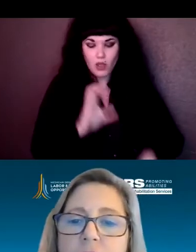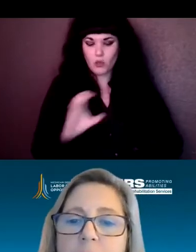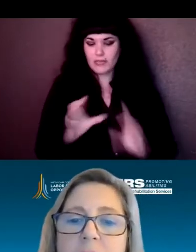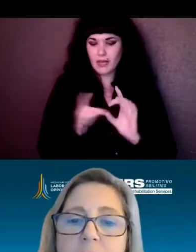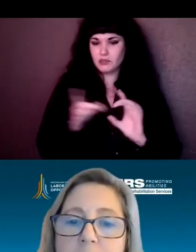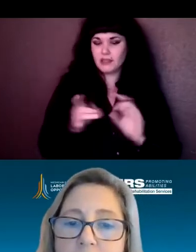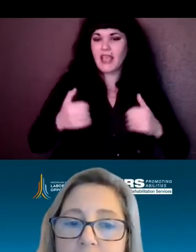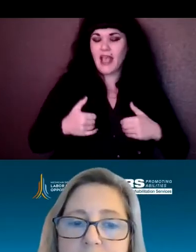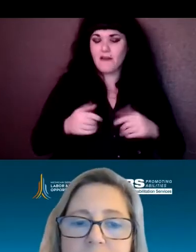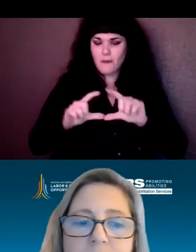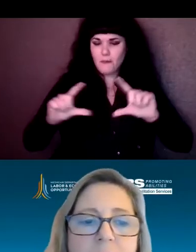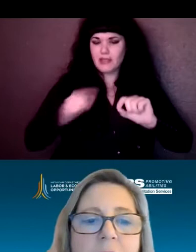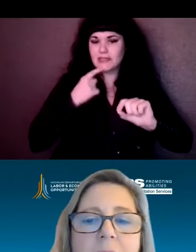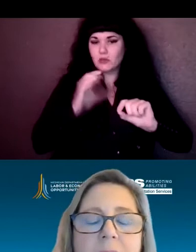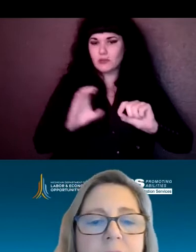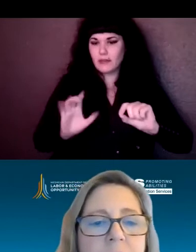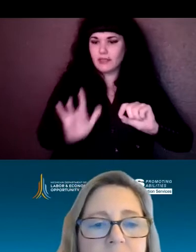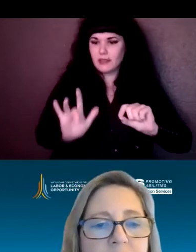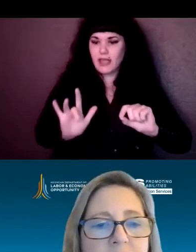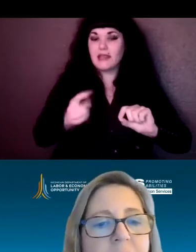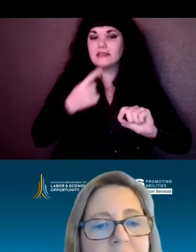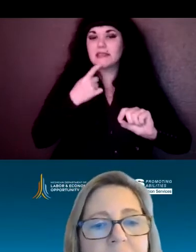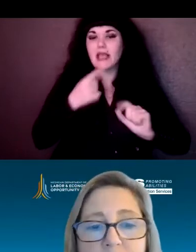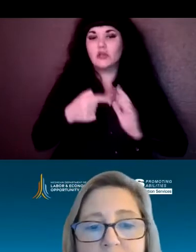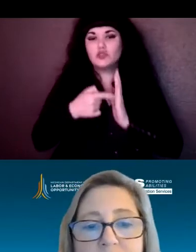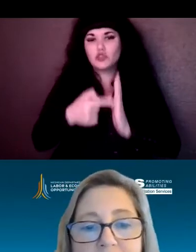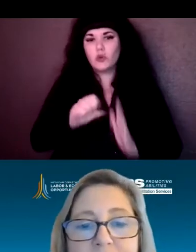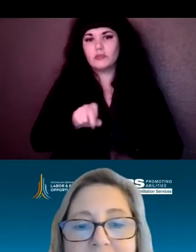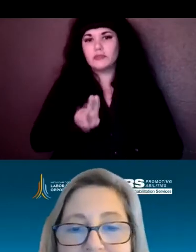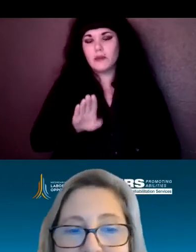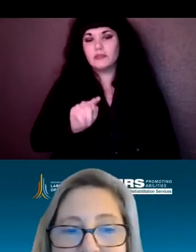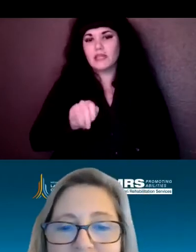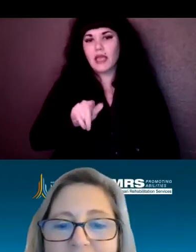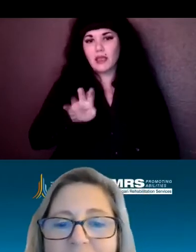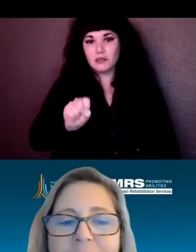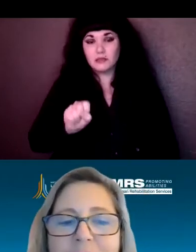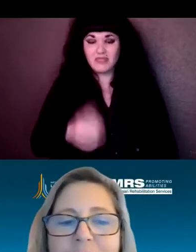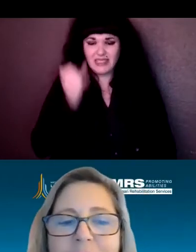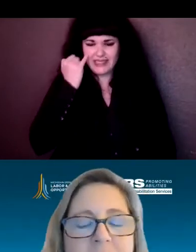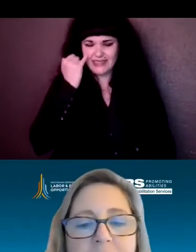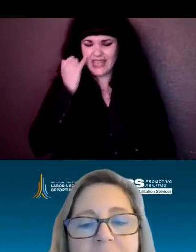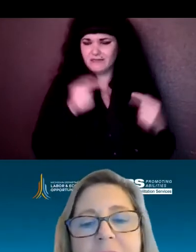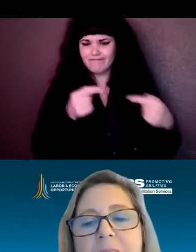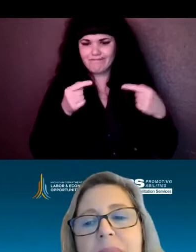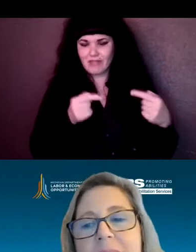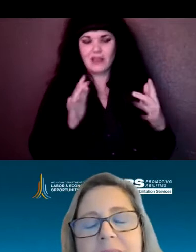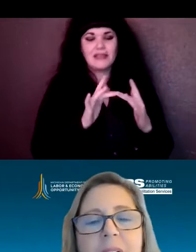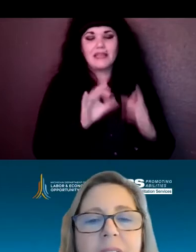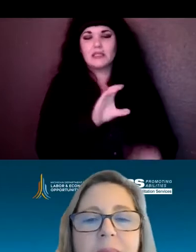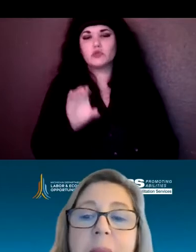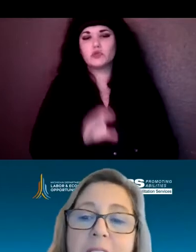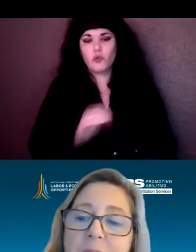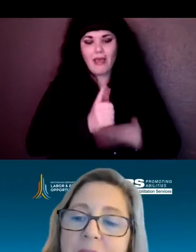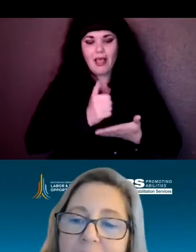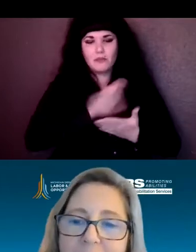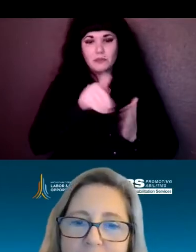then showing subtitles. And feel free to contact Zoom for technical assistance via the Zoom Help Center. And please